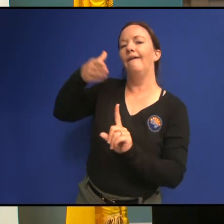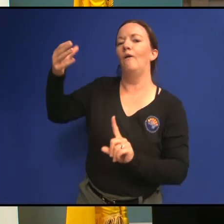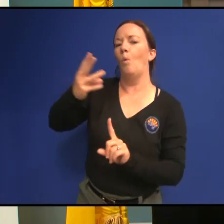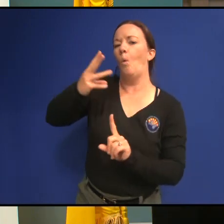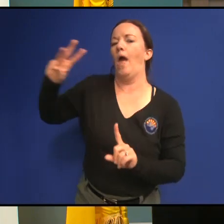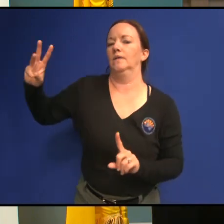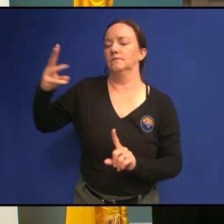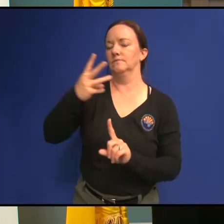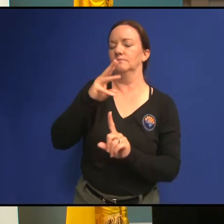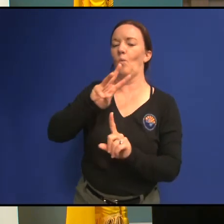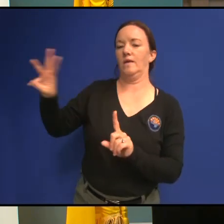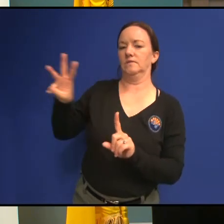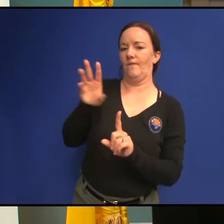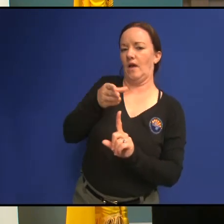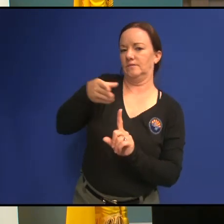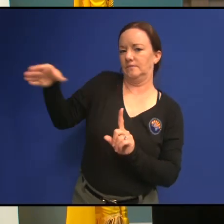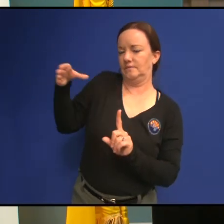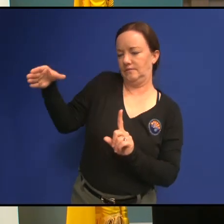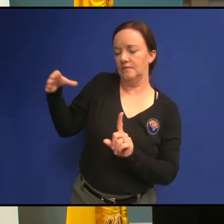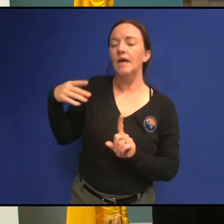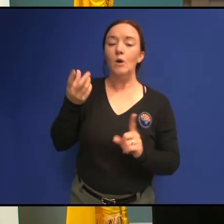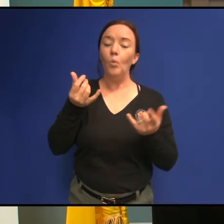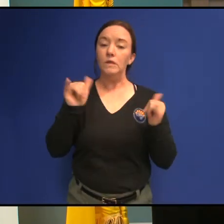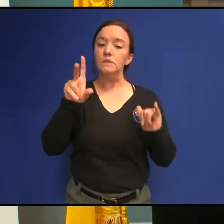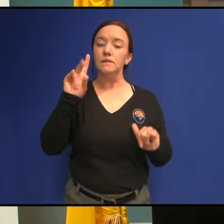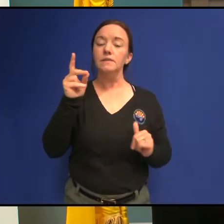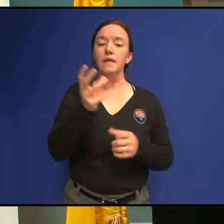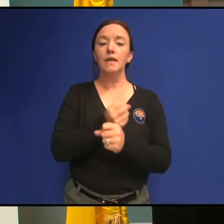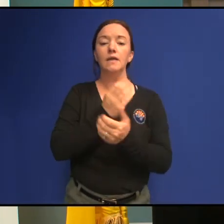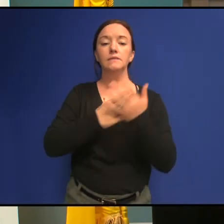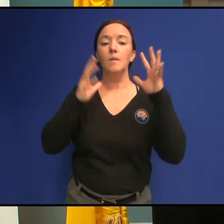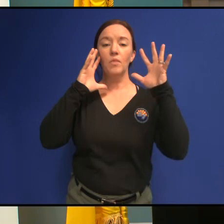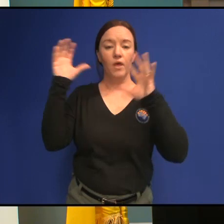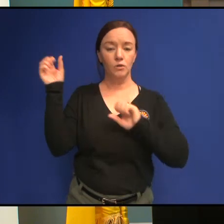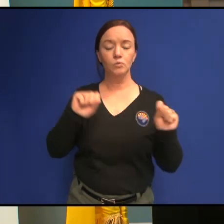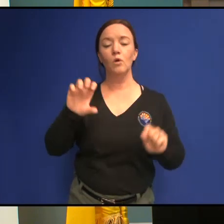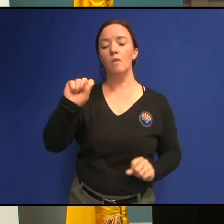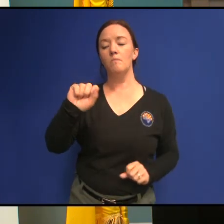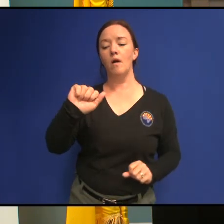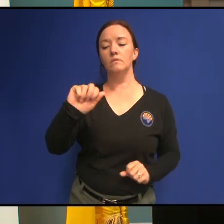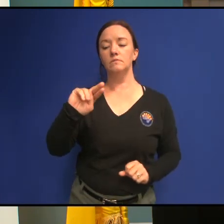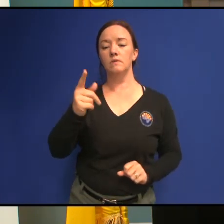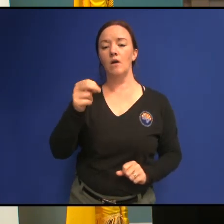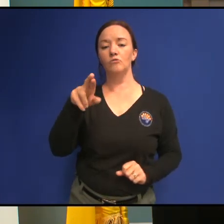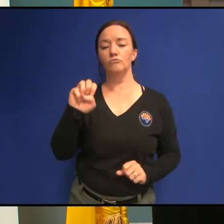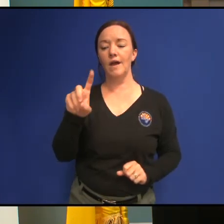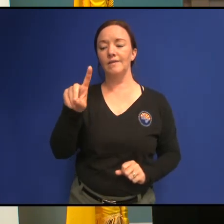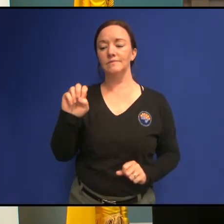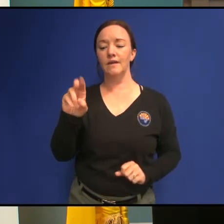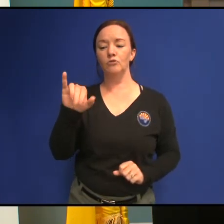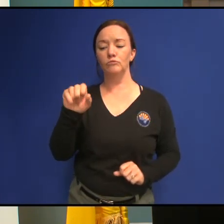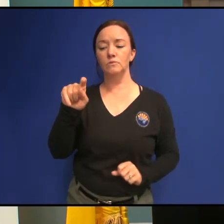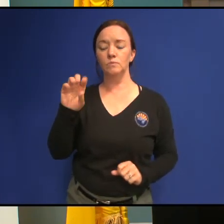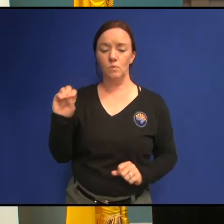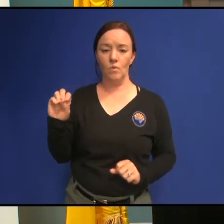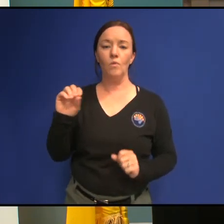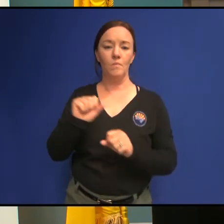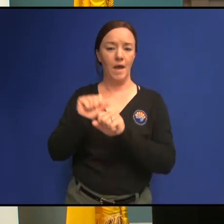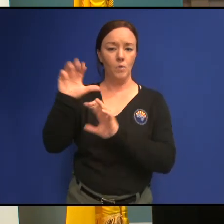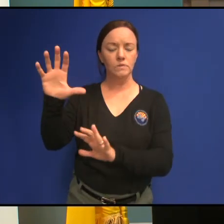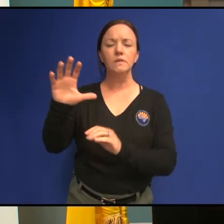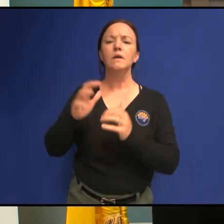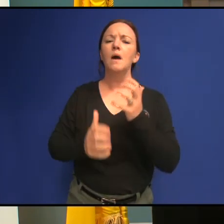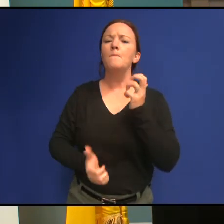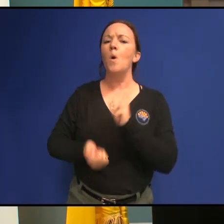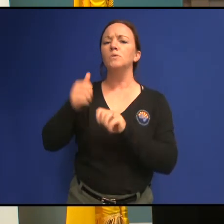west. However, we still did get some thunderstorms here on the Sangre de Cristo range. Most of it fell to our north. None of it